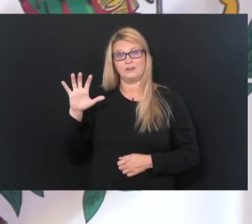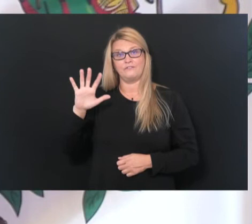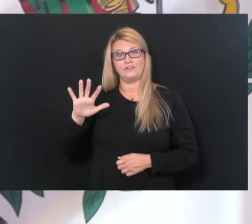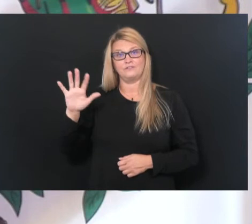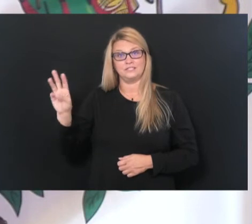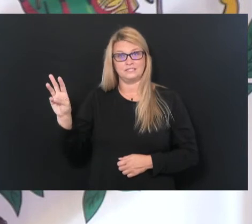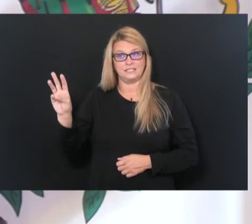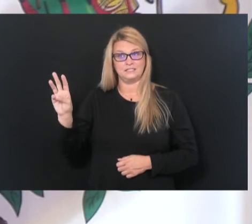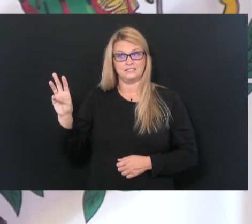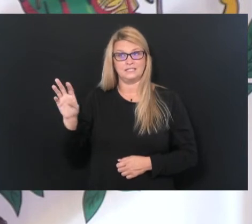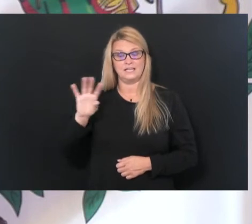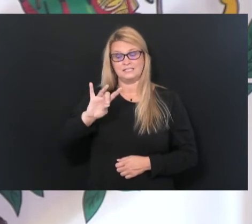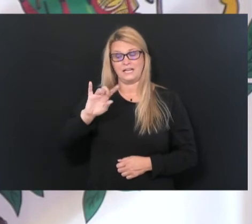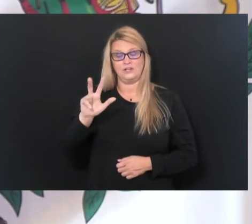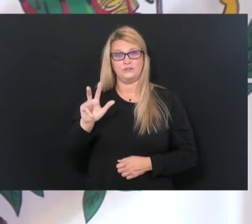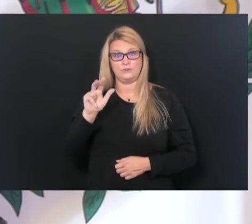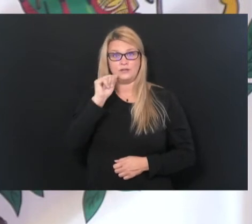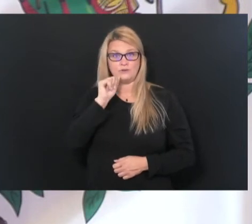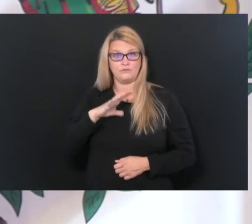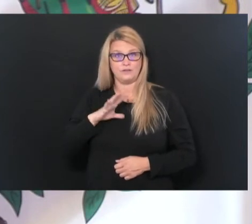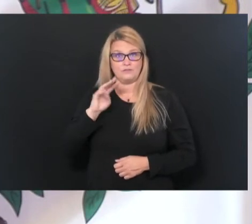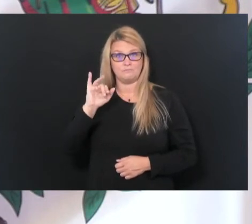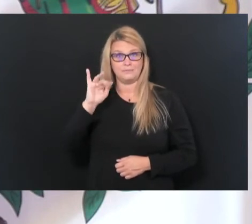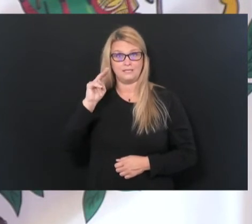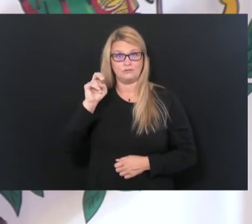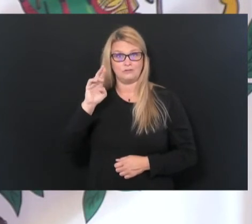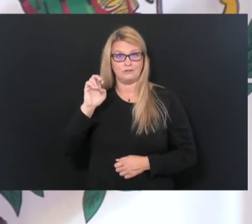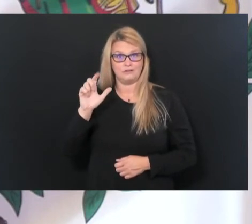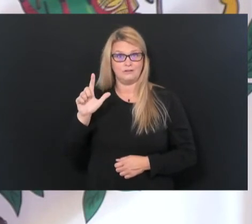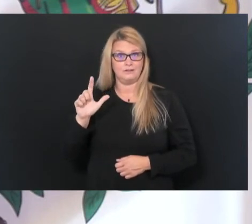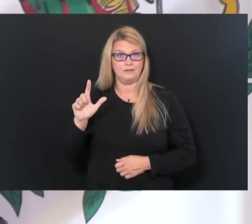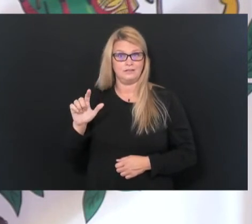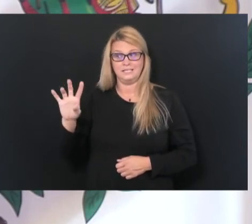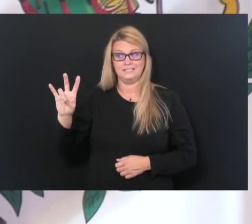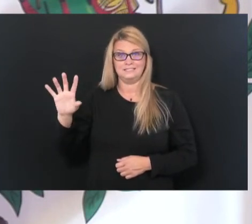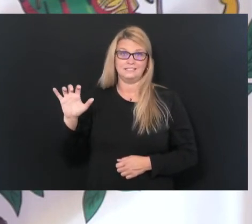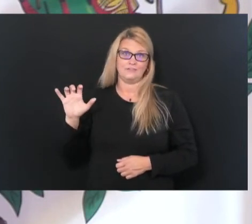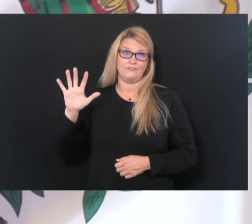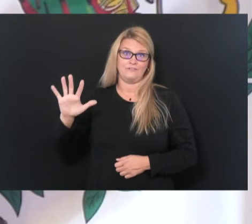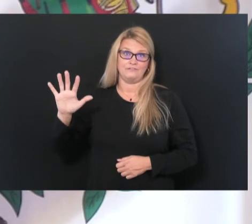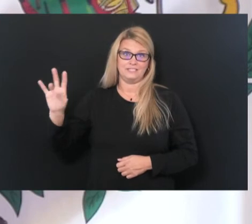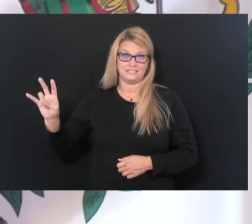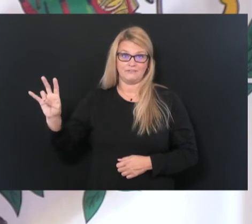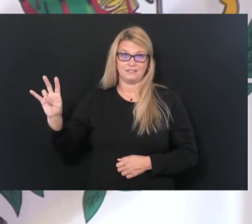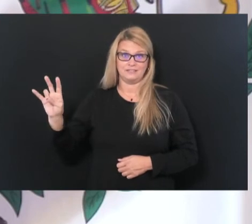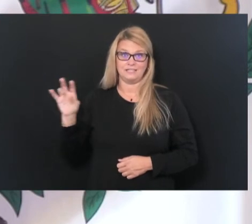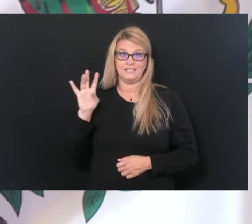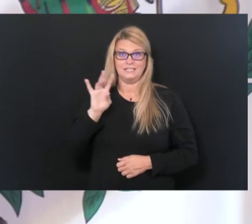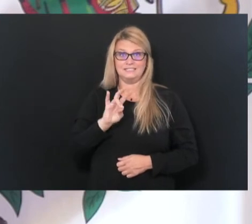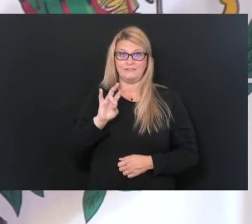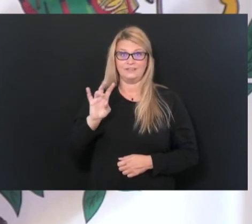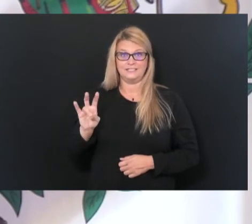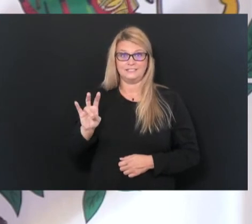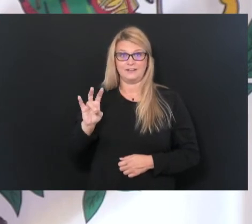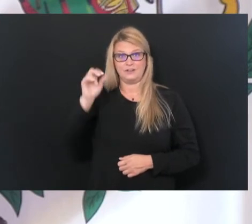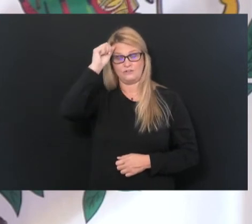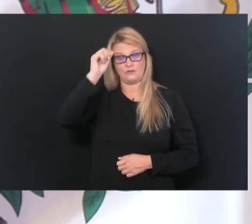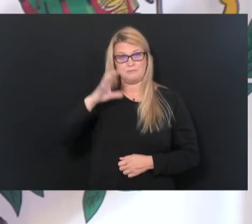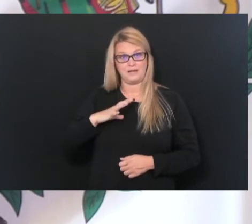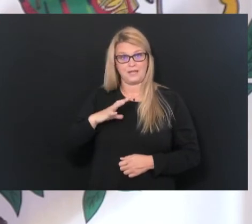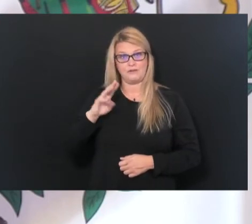756th death, an 83-year-old female from Mineral County. Our 757th death, a 77-year-old male